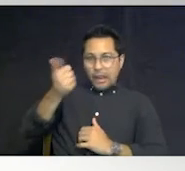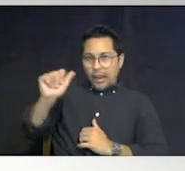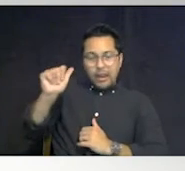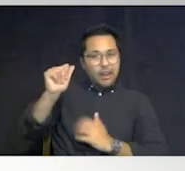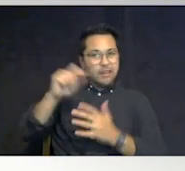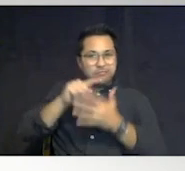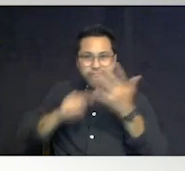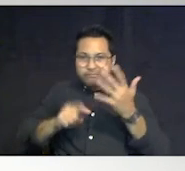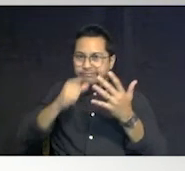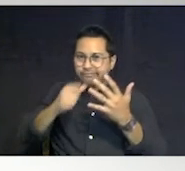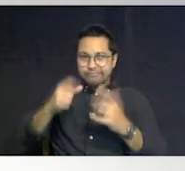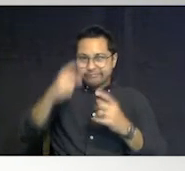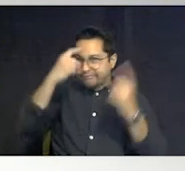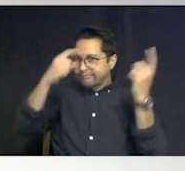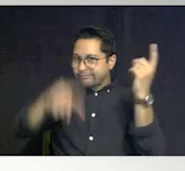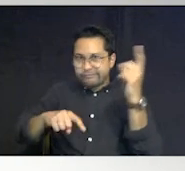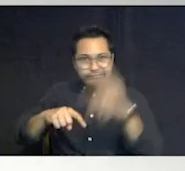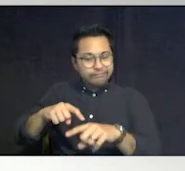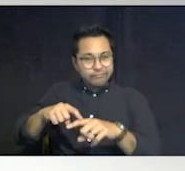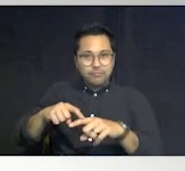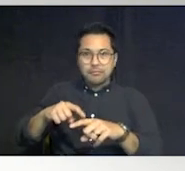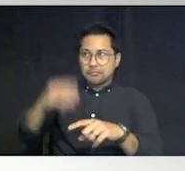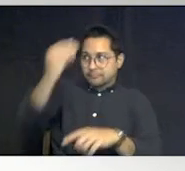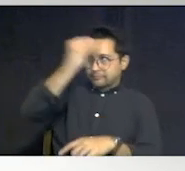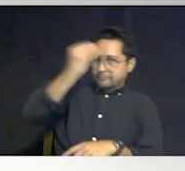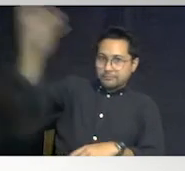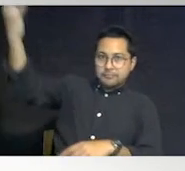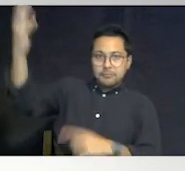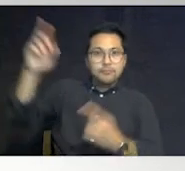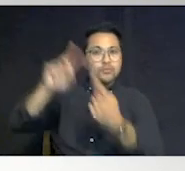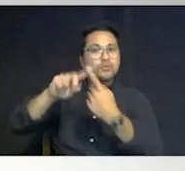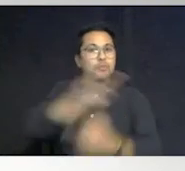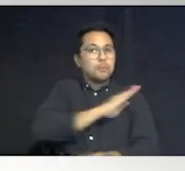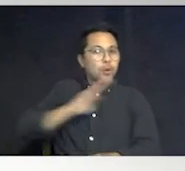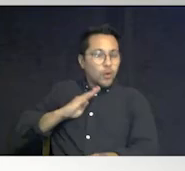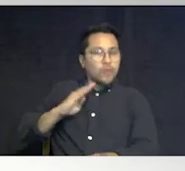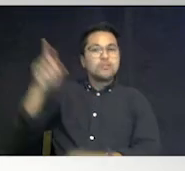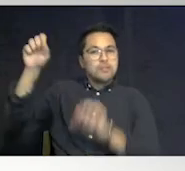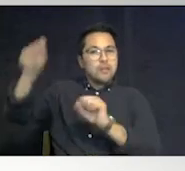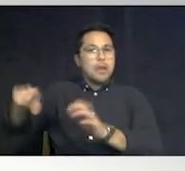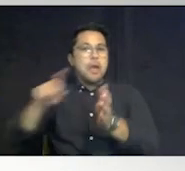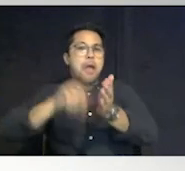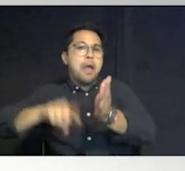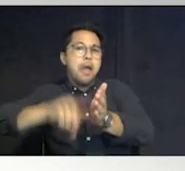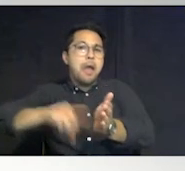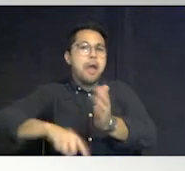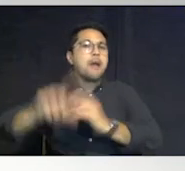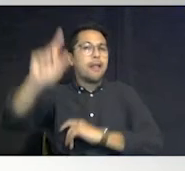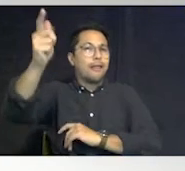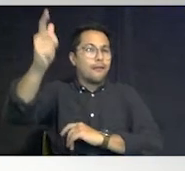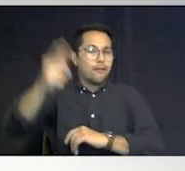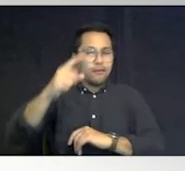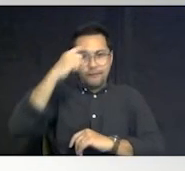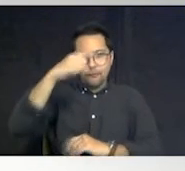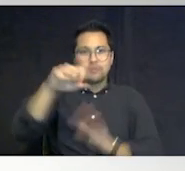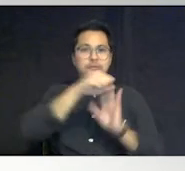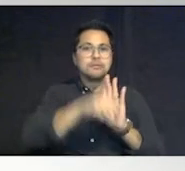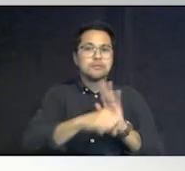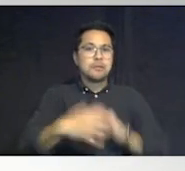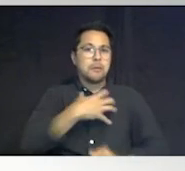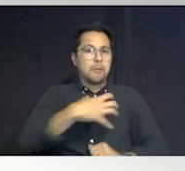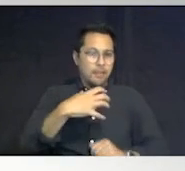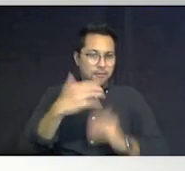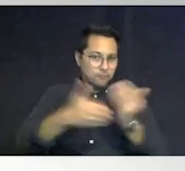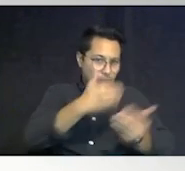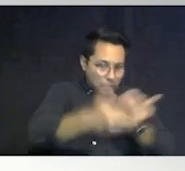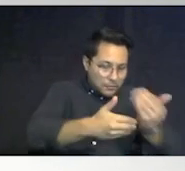upon at the conclusion of the mediation back to the Bureau so that they can continue to be investigated through the state complaint process. Once